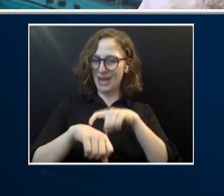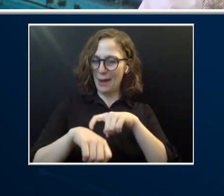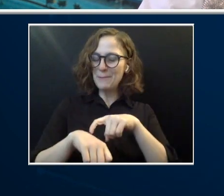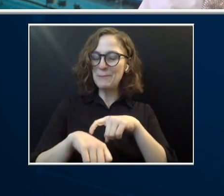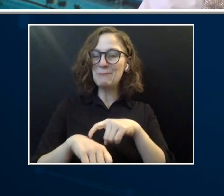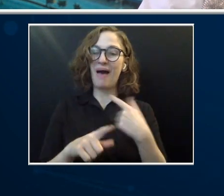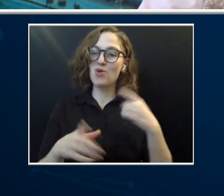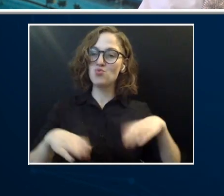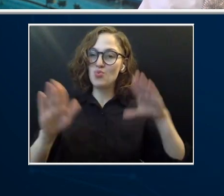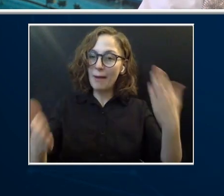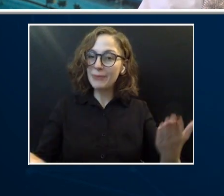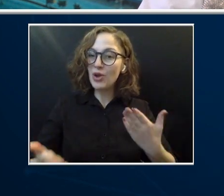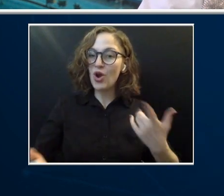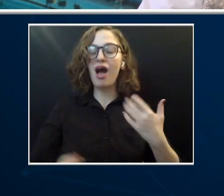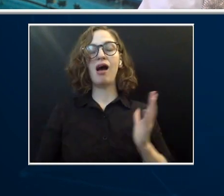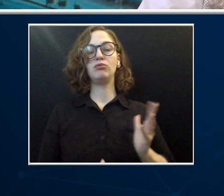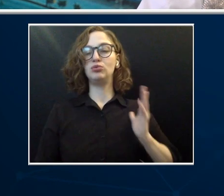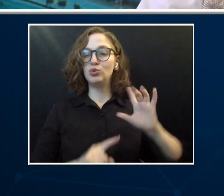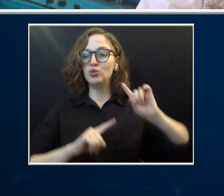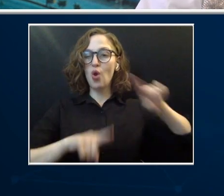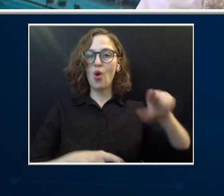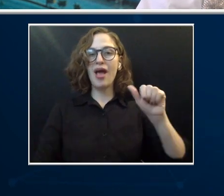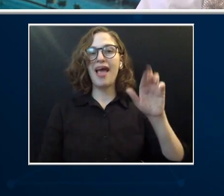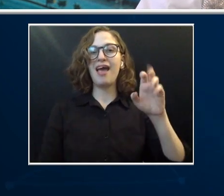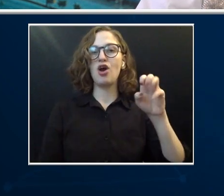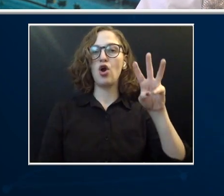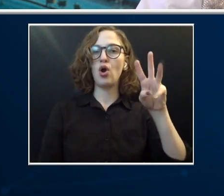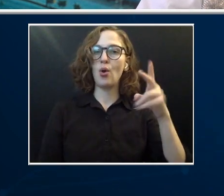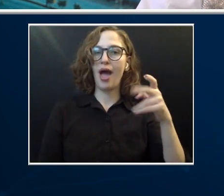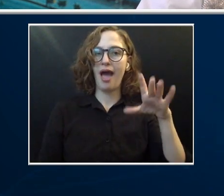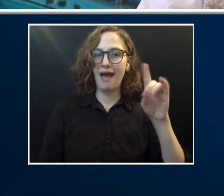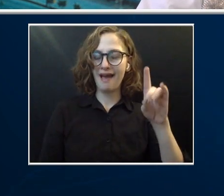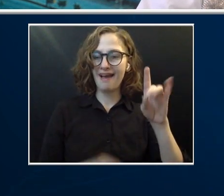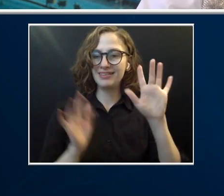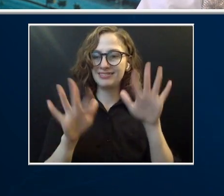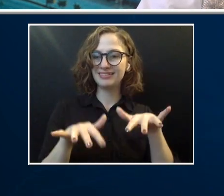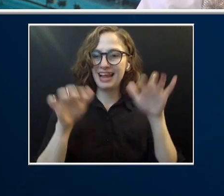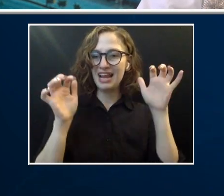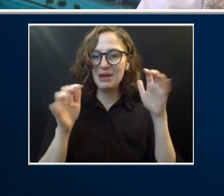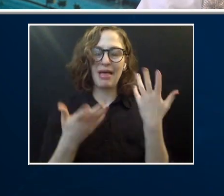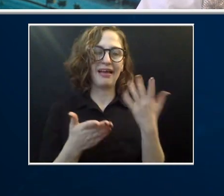Stadium when it was like middle of December, and nobody else wanted tickets,